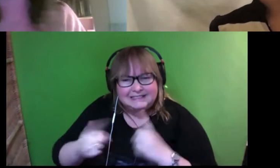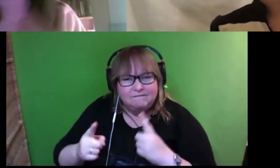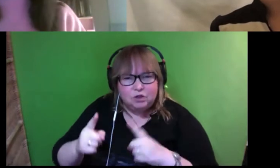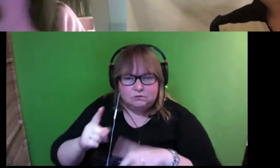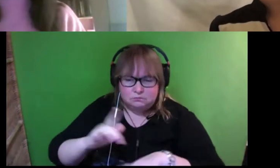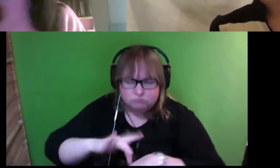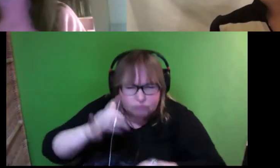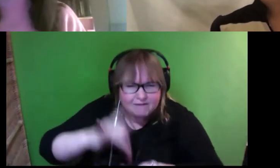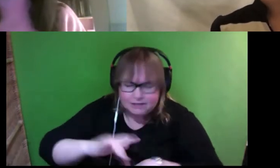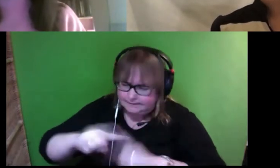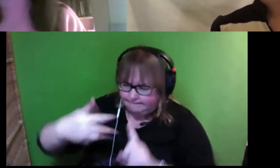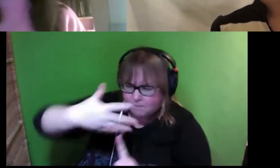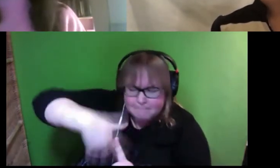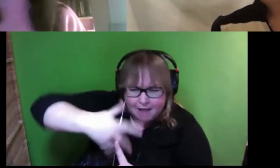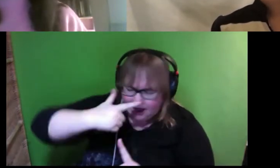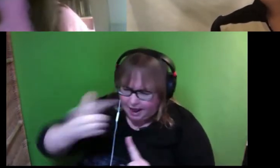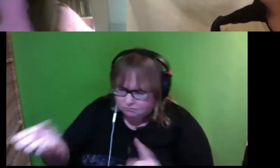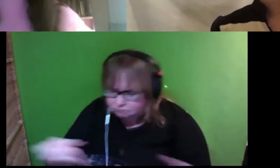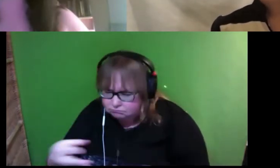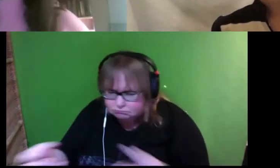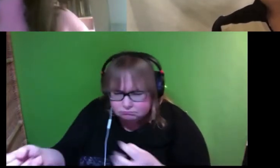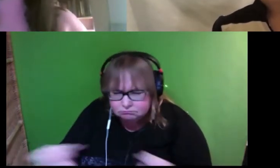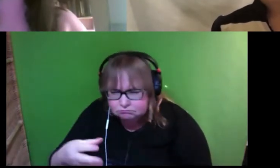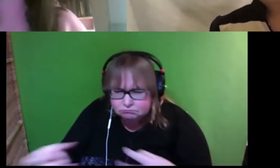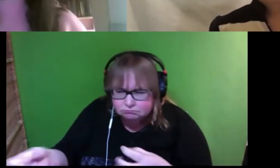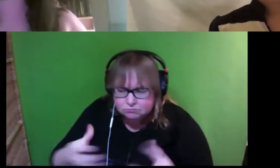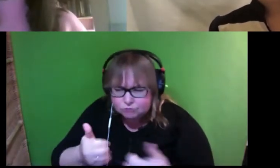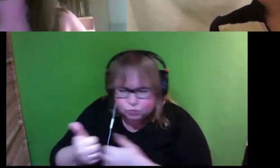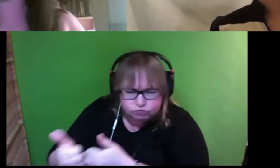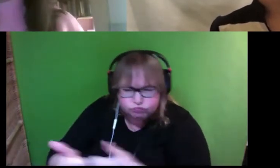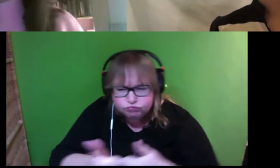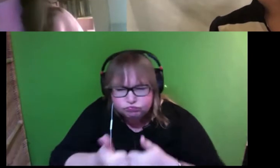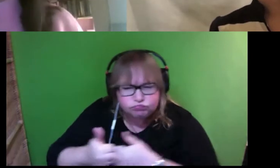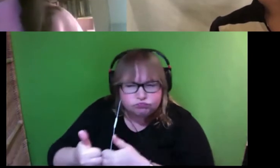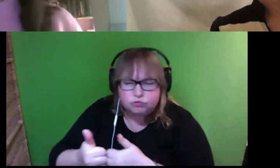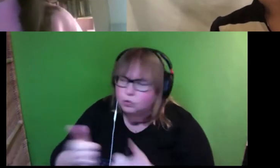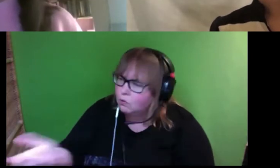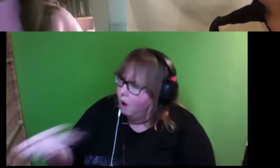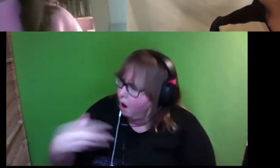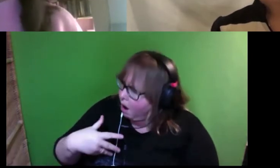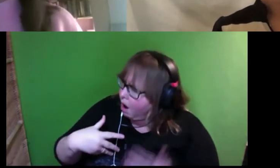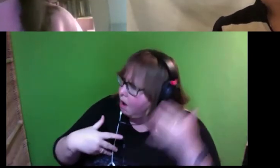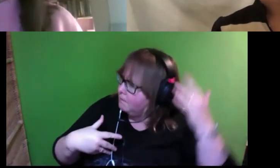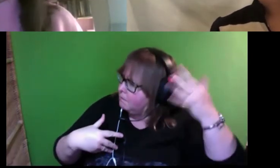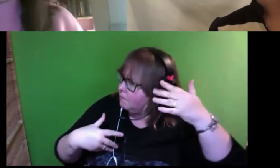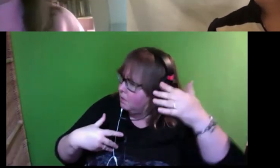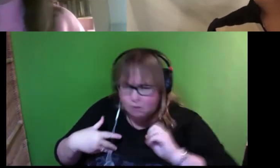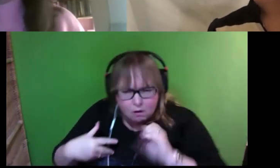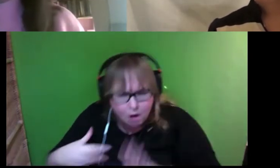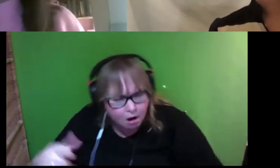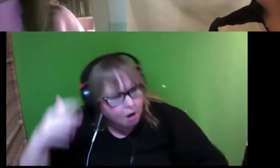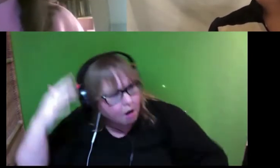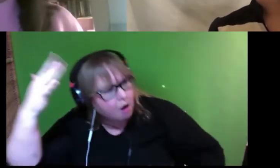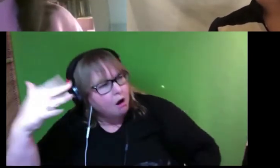who can help us like shape that. And again, this question, I think, of